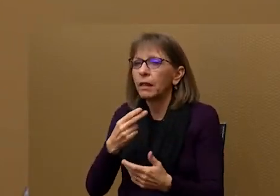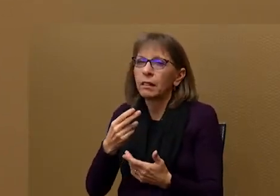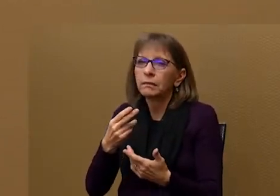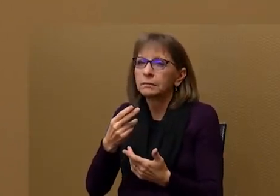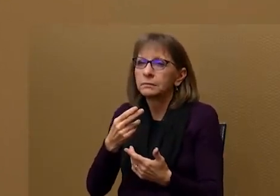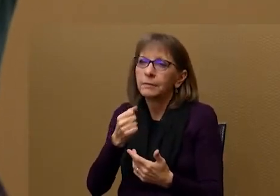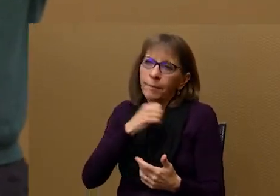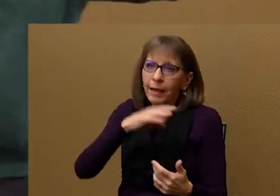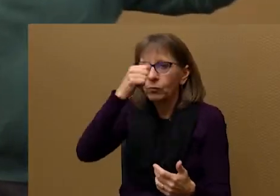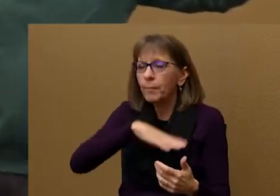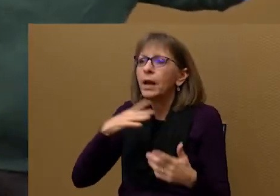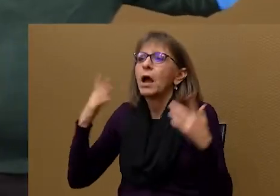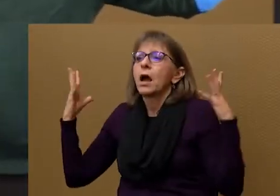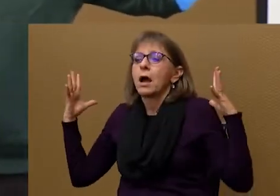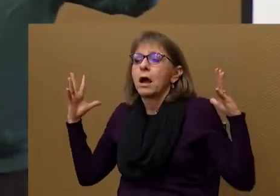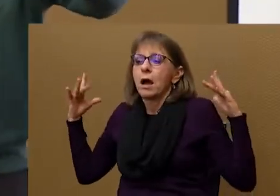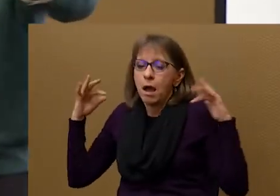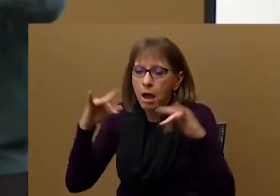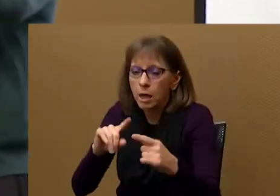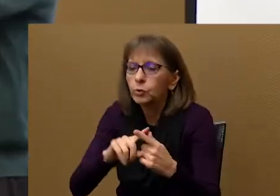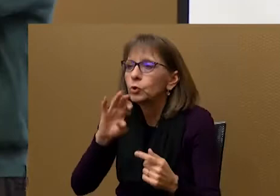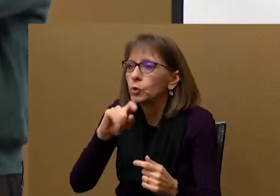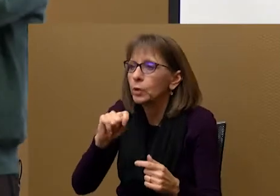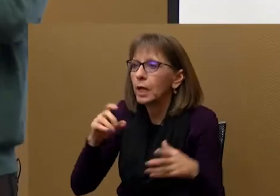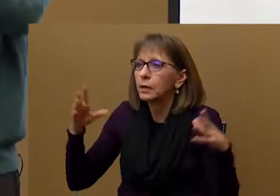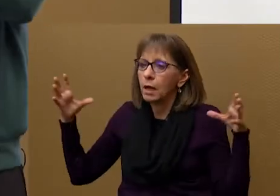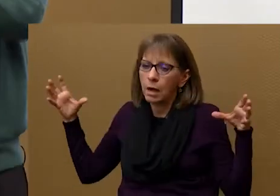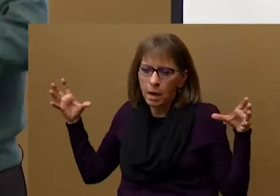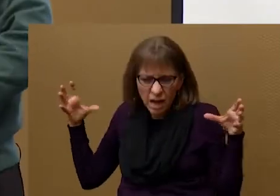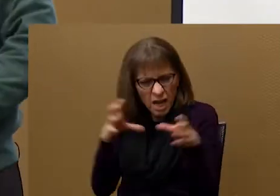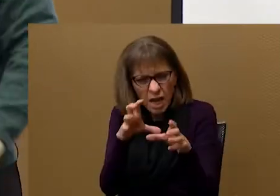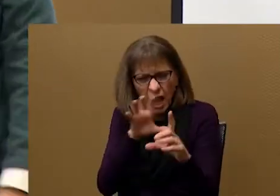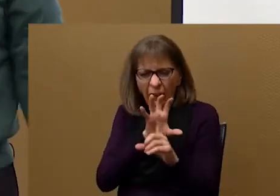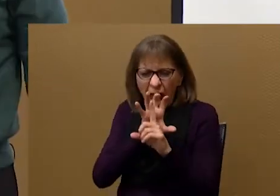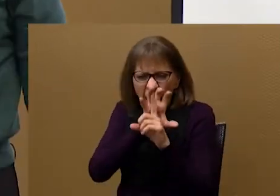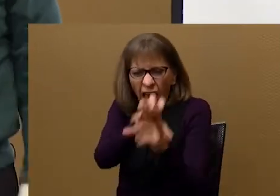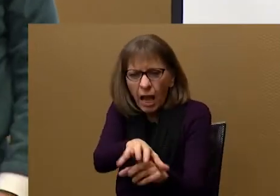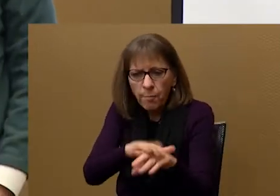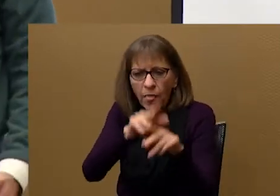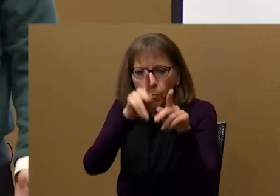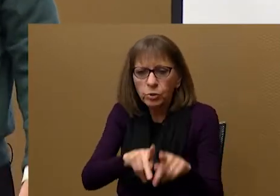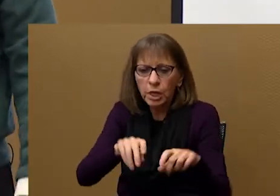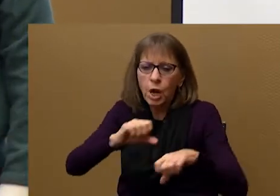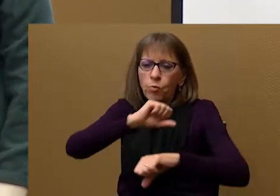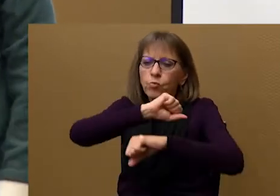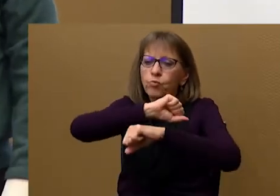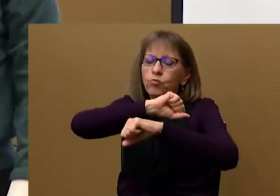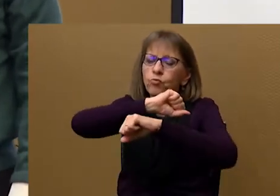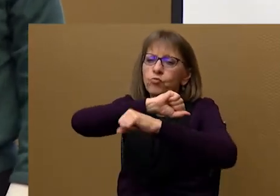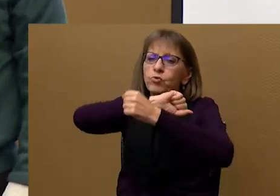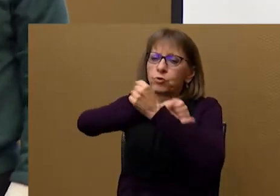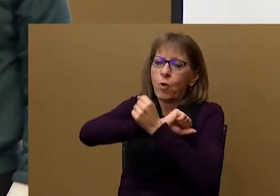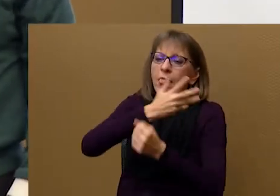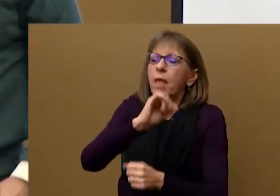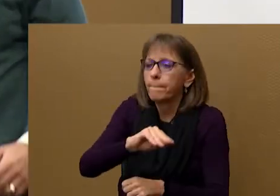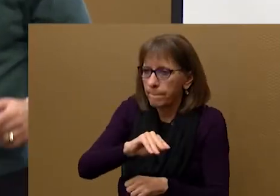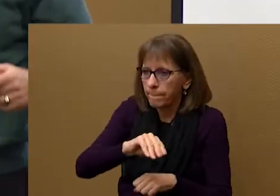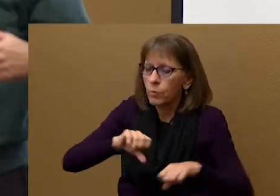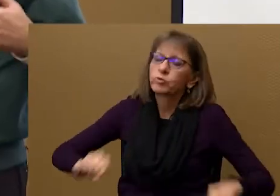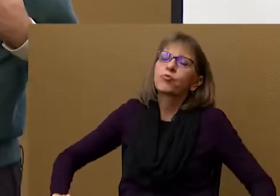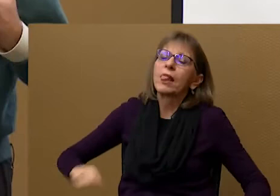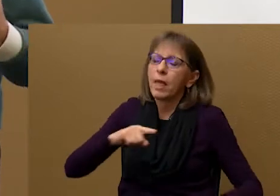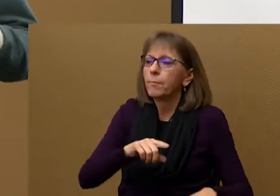running down to the unit. What are they going to do? They're all going to gang up on the person and restrain them. And we did that for years.